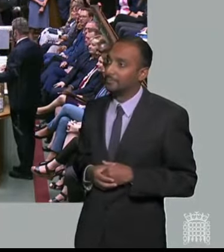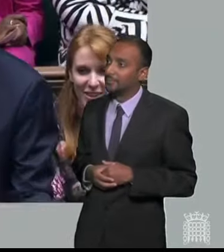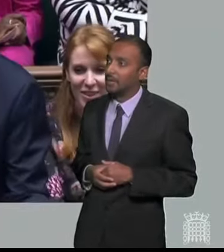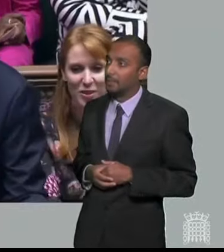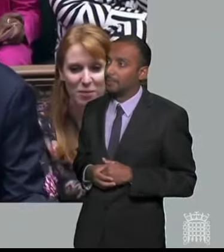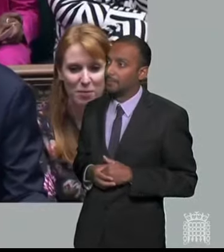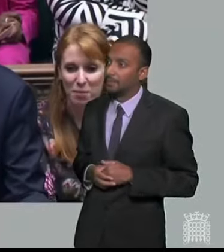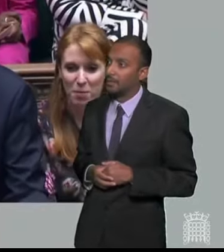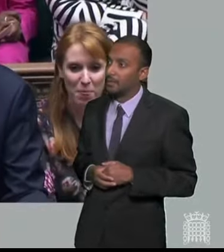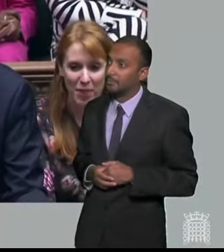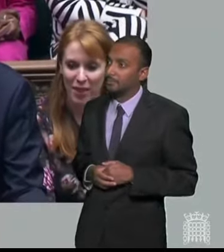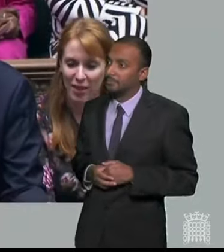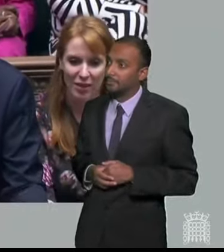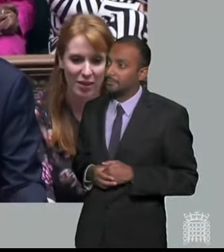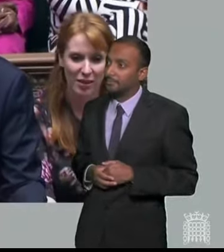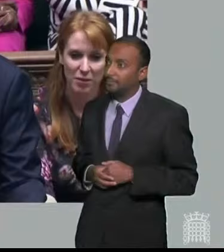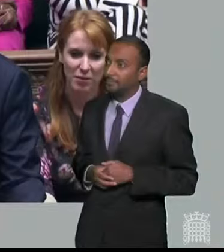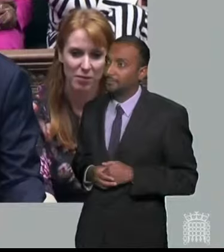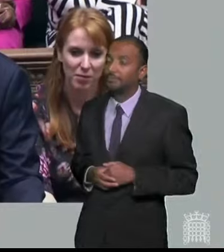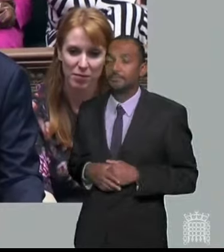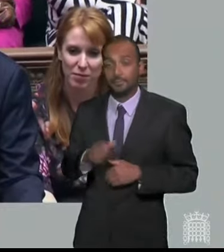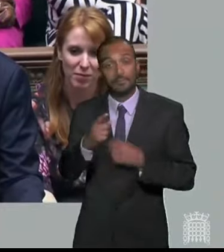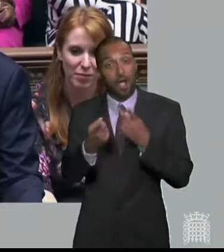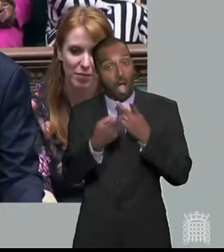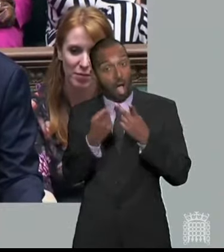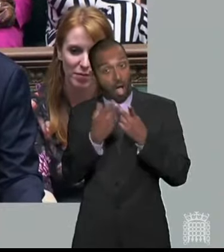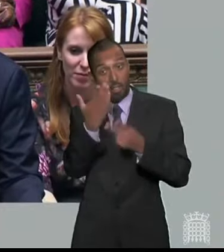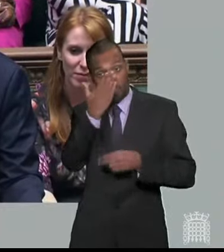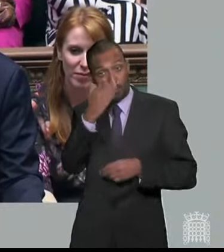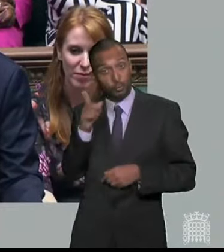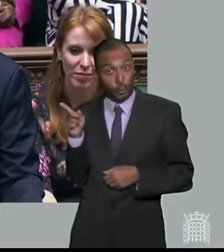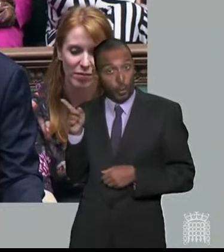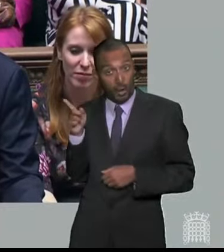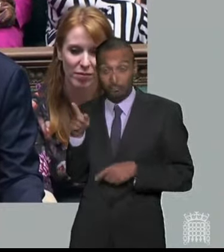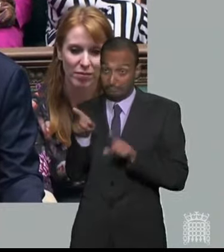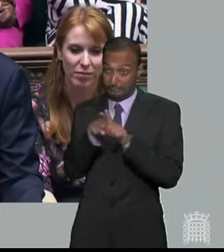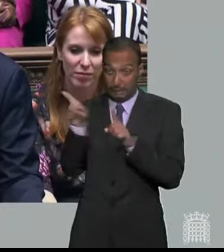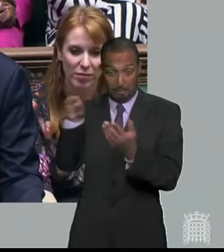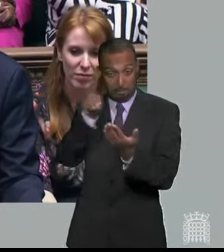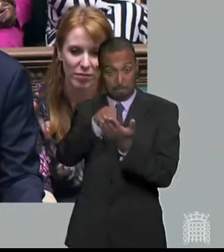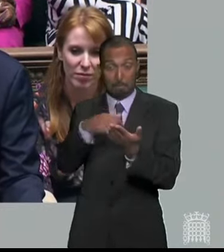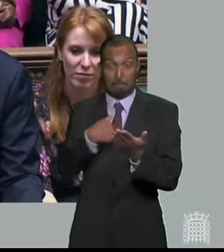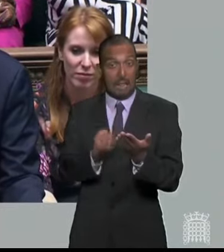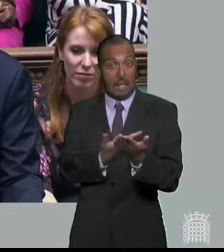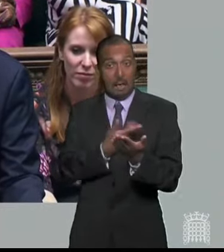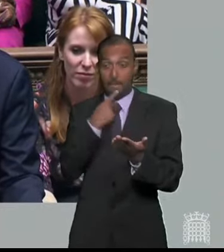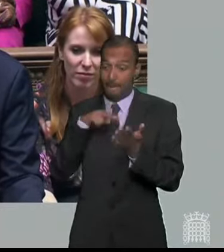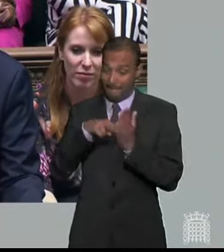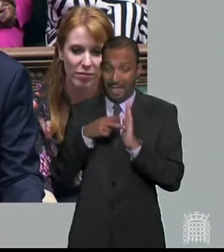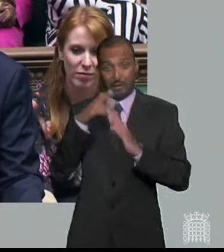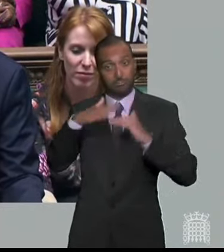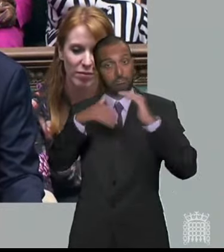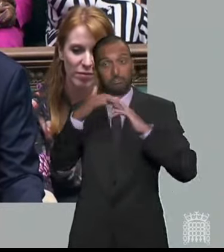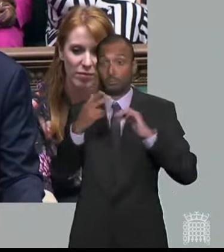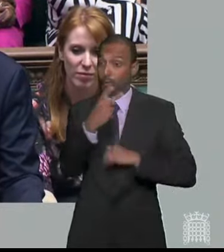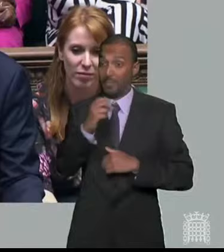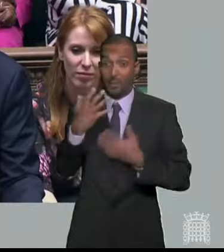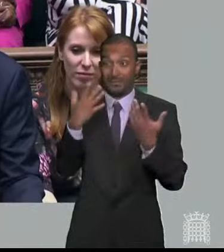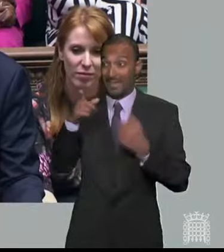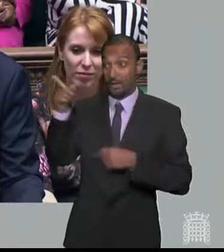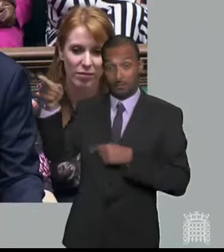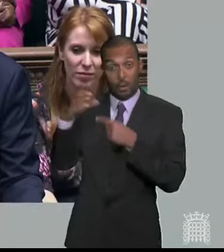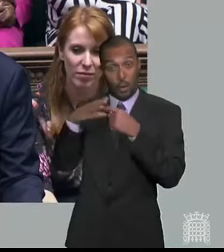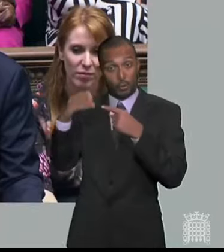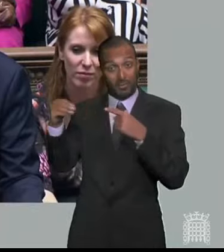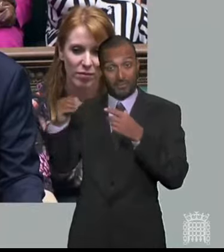Mr. Speaker, Carmel College in Darlington was on the Labour's building list in 2010. They scrapped it, and now children there